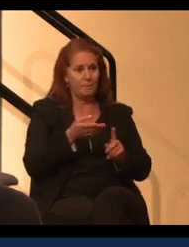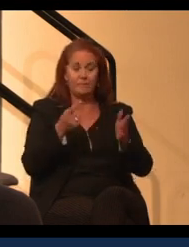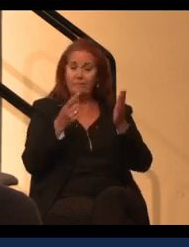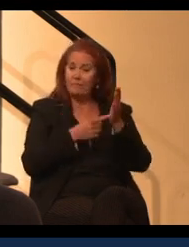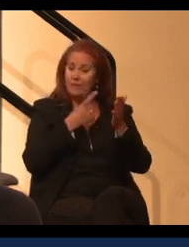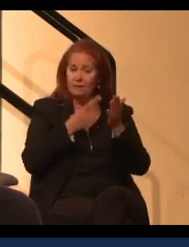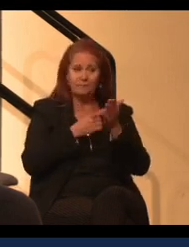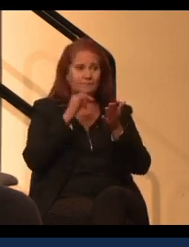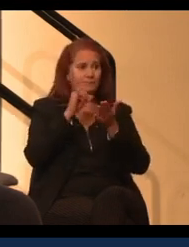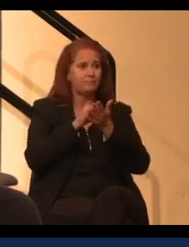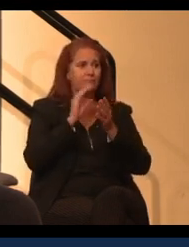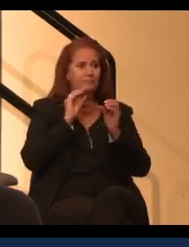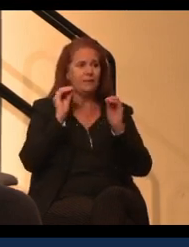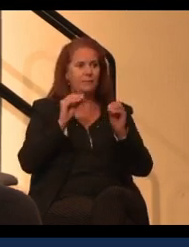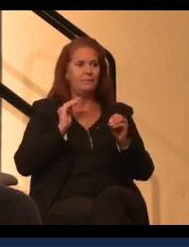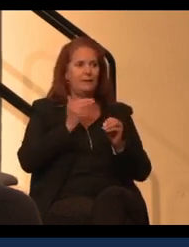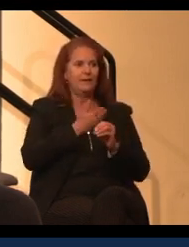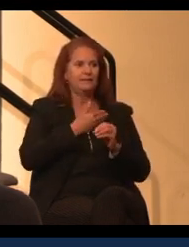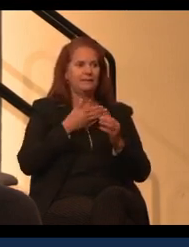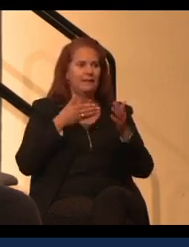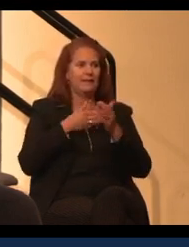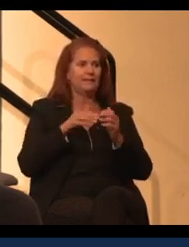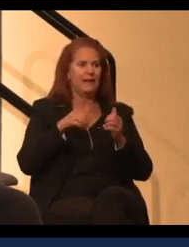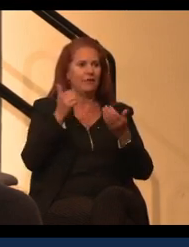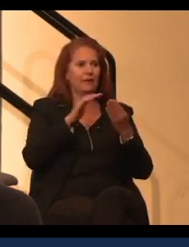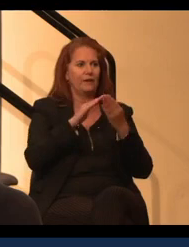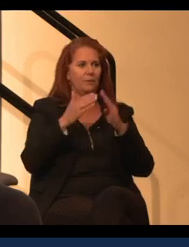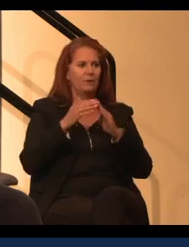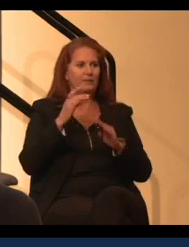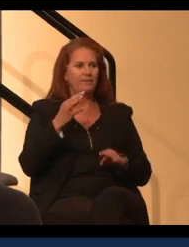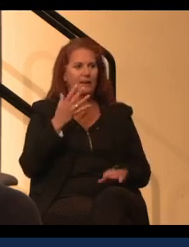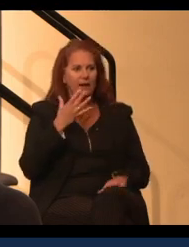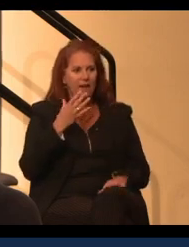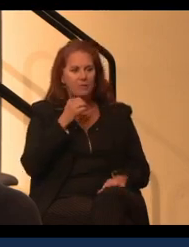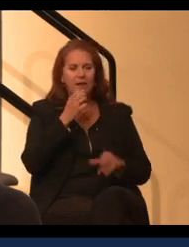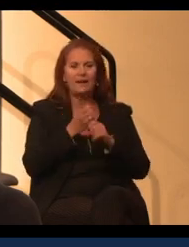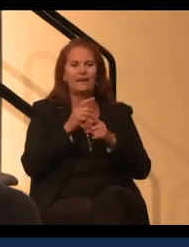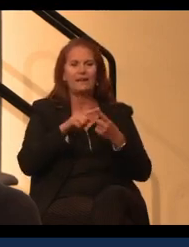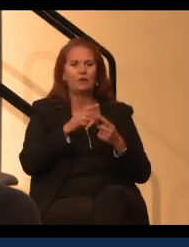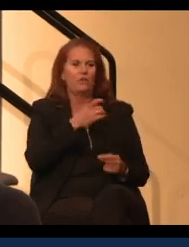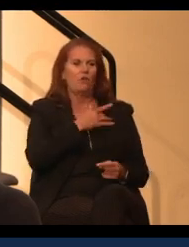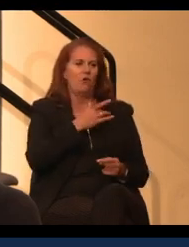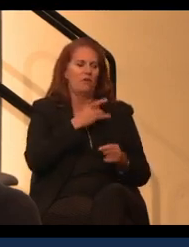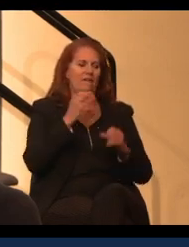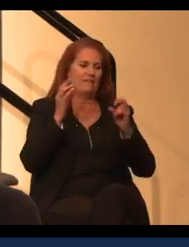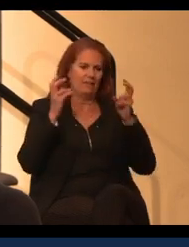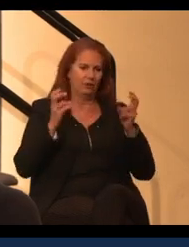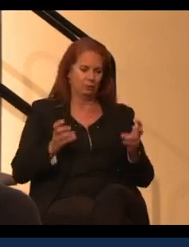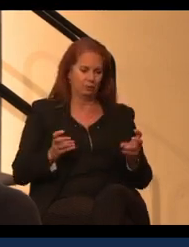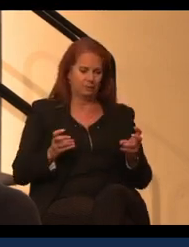that may pit us against other communities of color and really may not get to the heart of these issues.